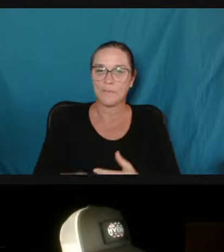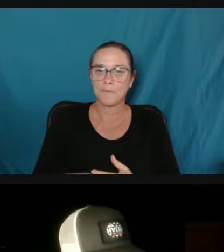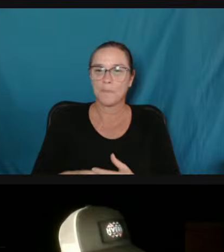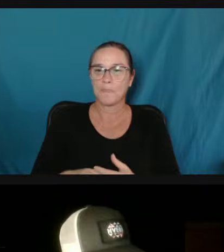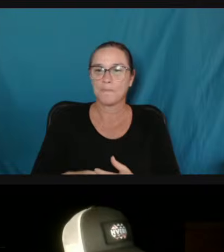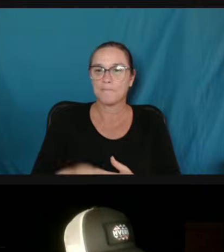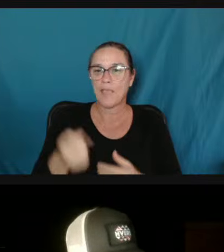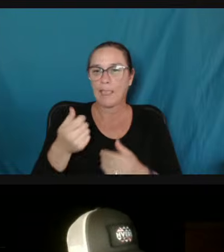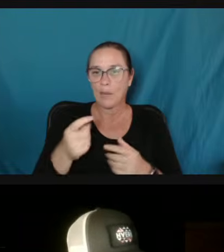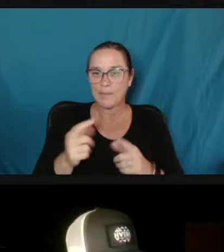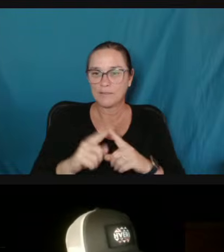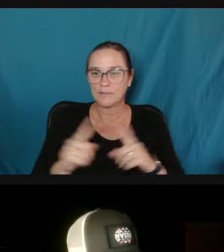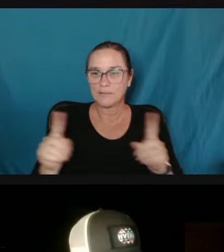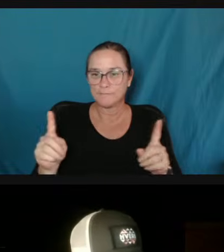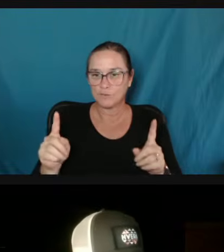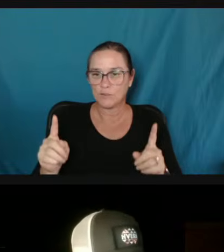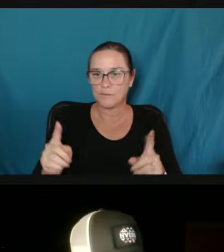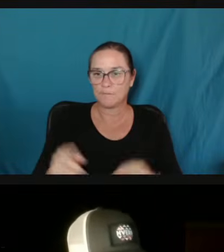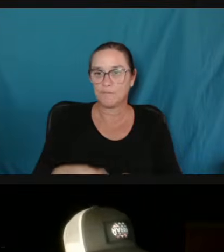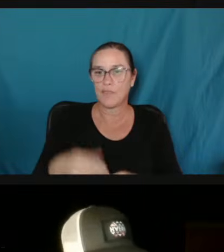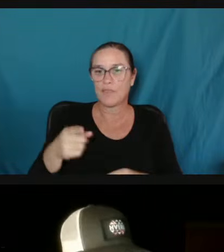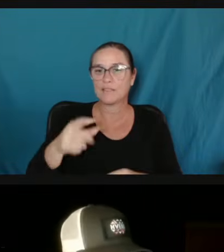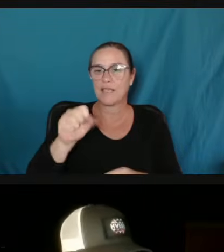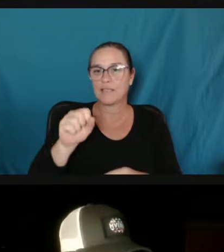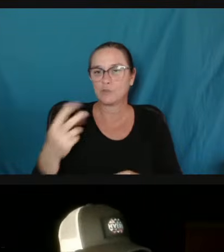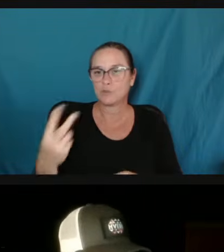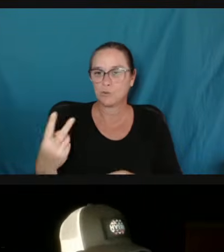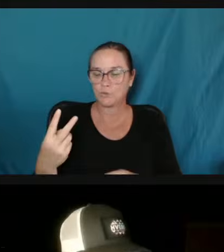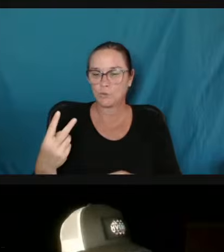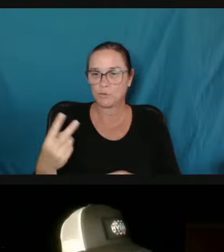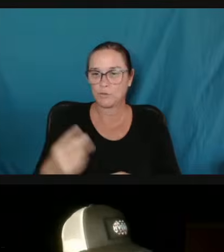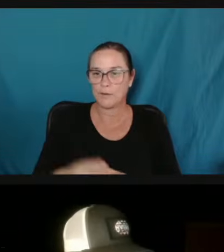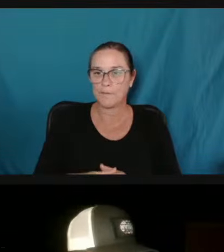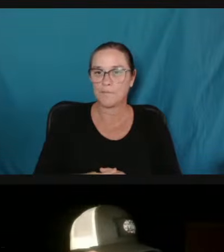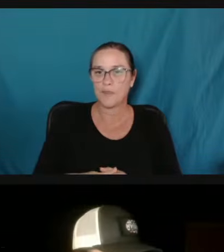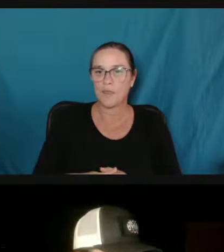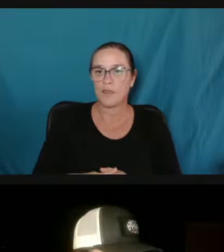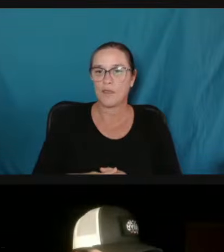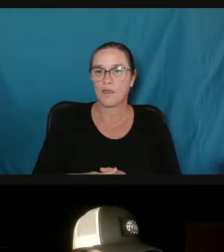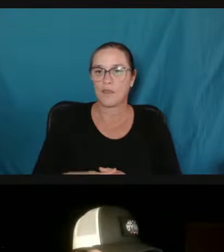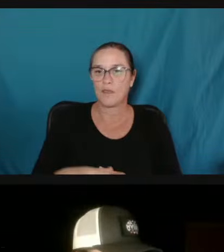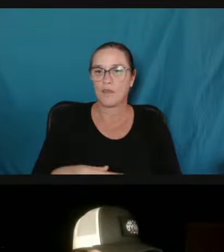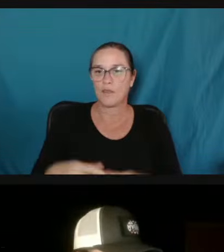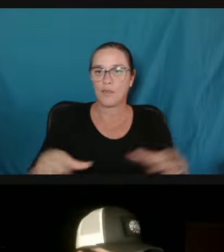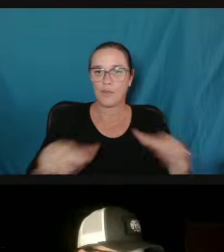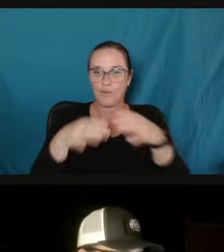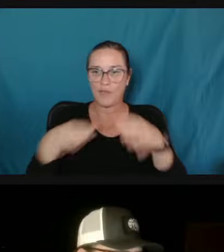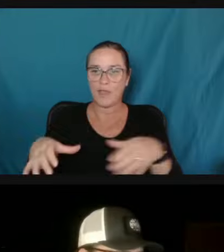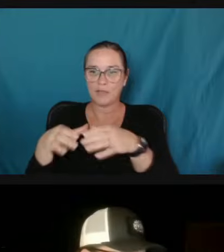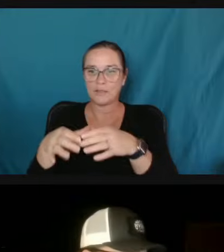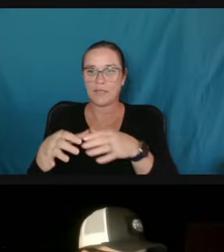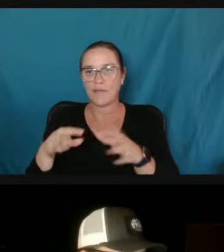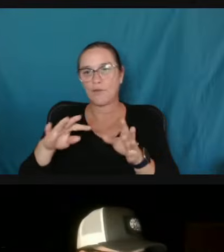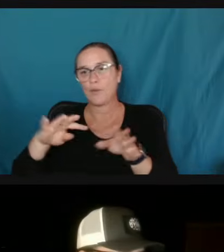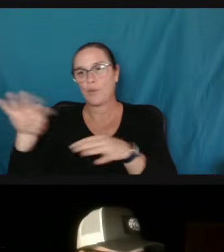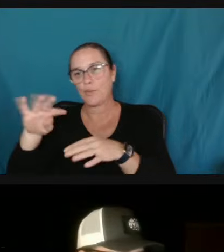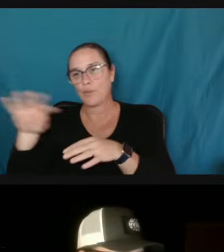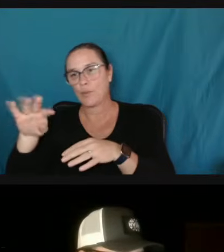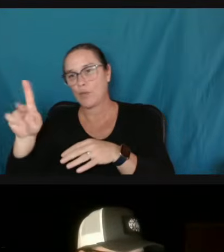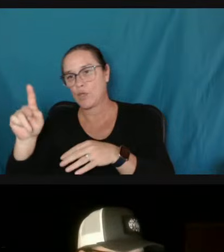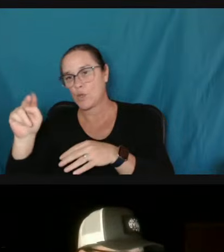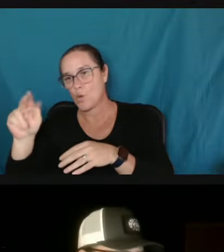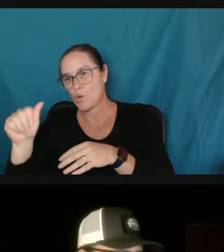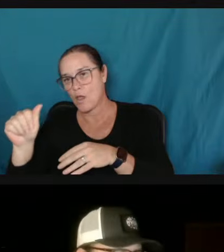there. And let's come around to the S2 camera. And there's our two vents blowing Kona winds, switching to trade